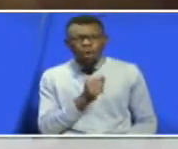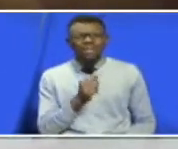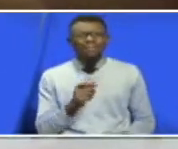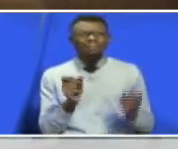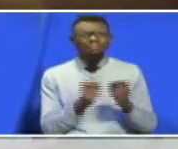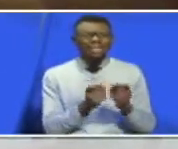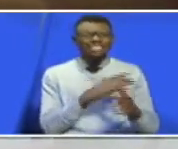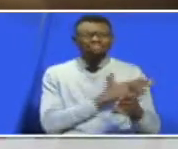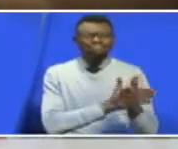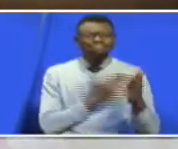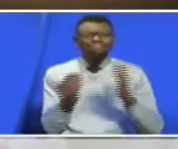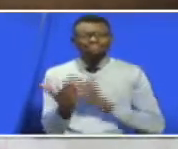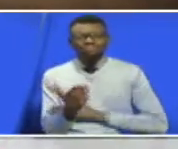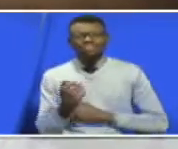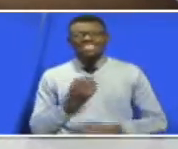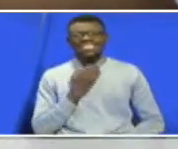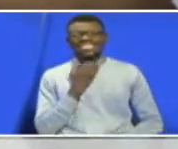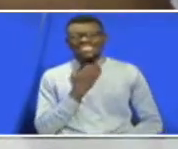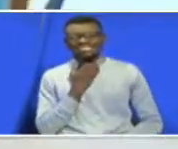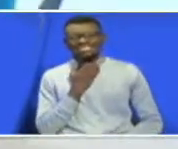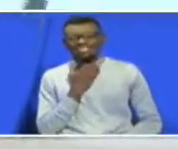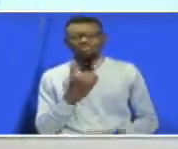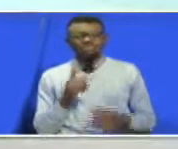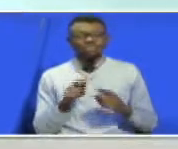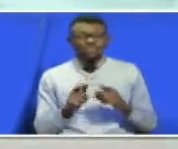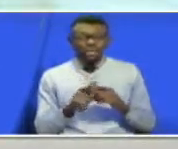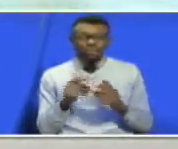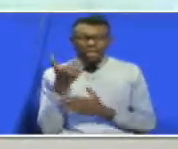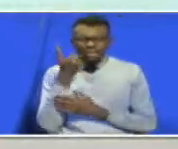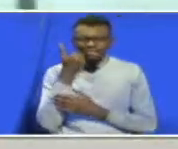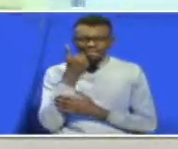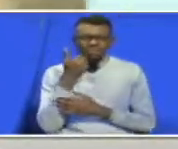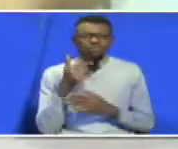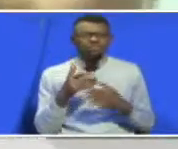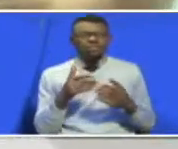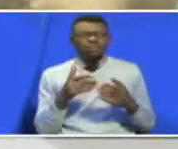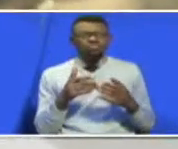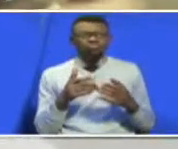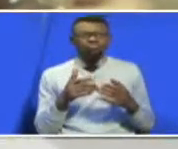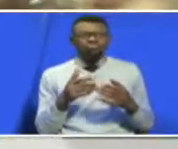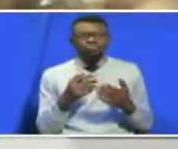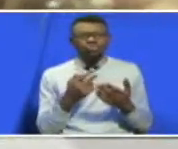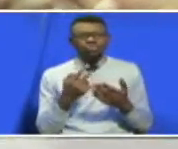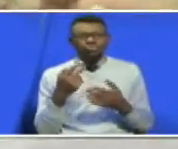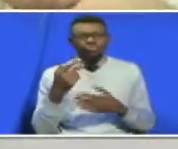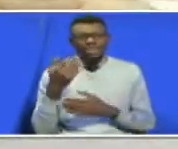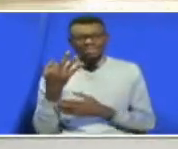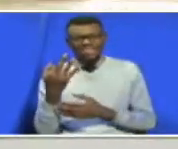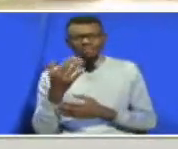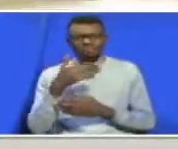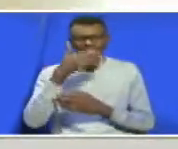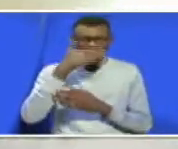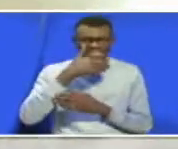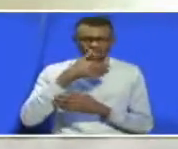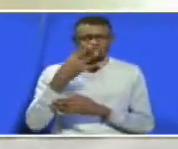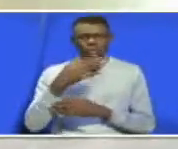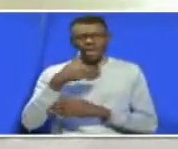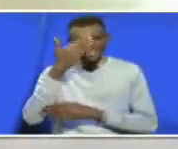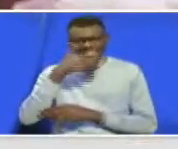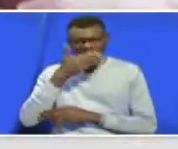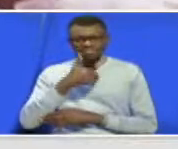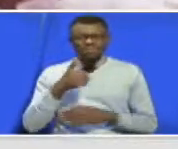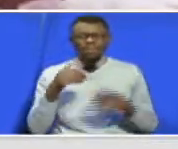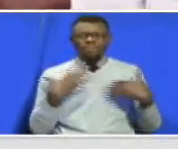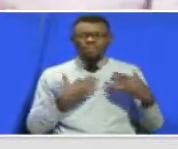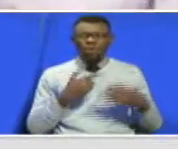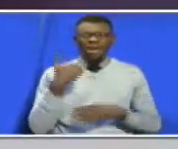backache, scratchy sore throat, and mild illness. Its incubation period lasts between 3 to 4 days. Those hospitalized with this type